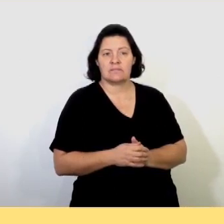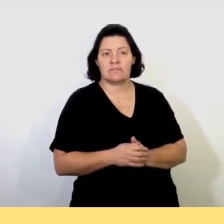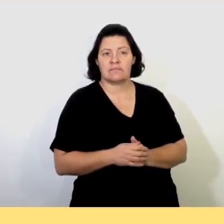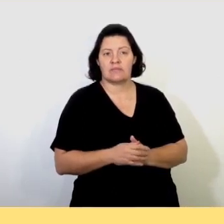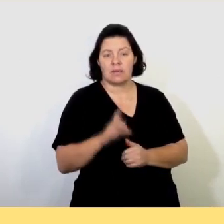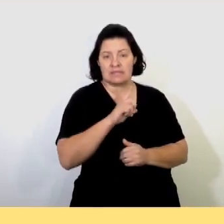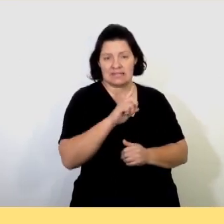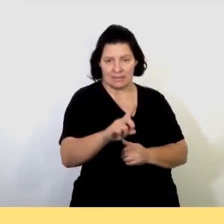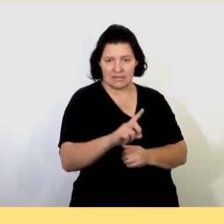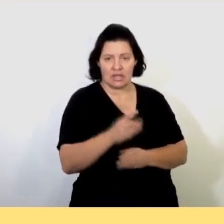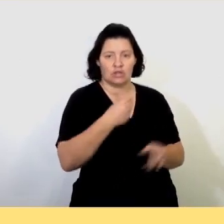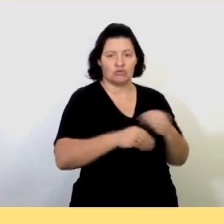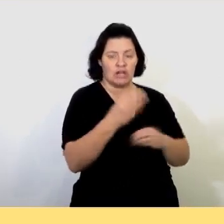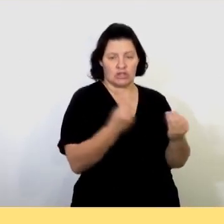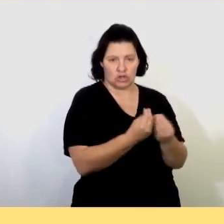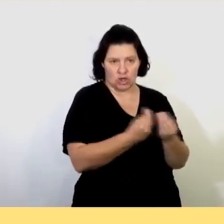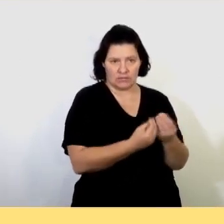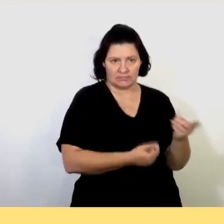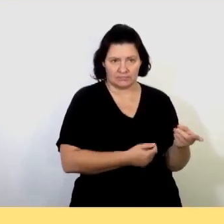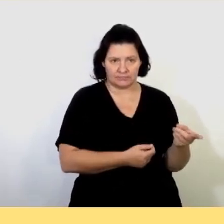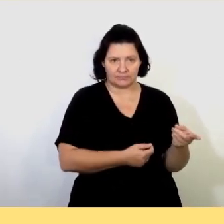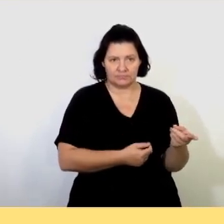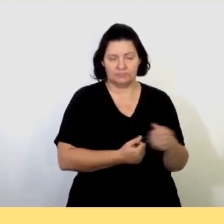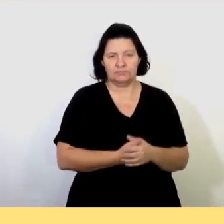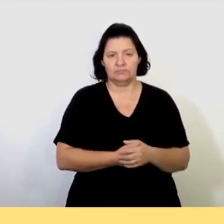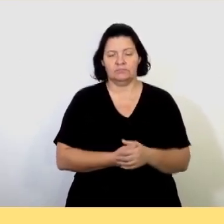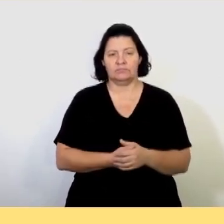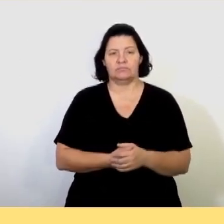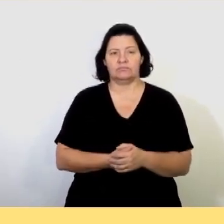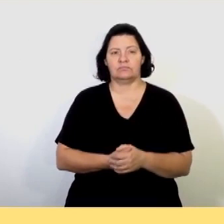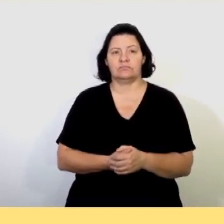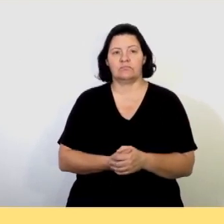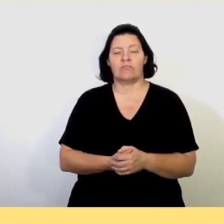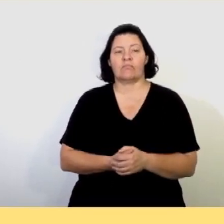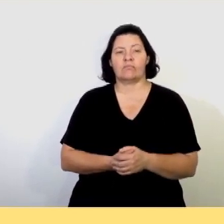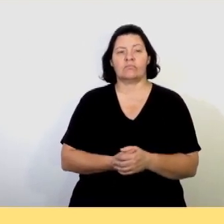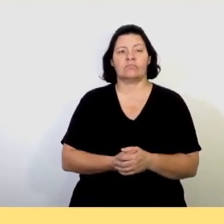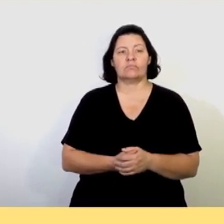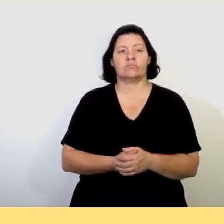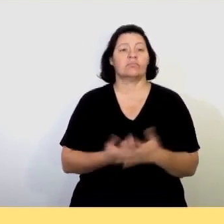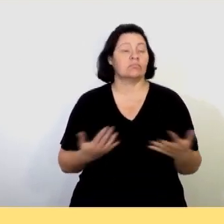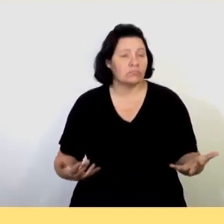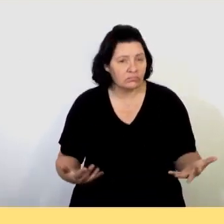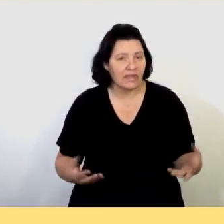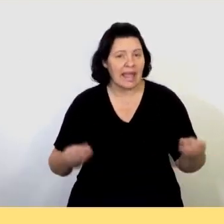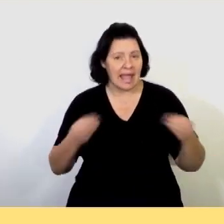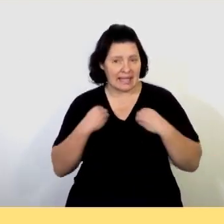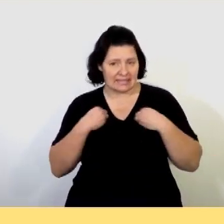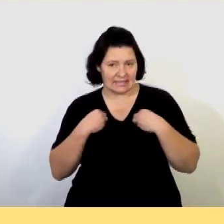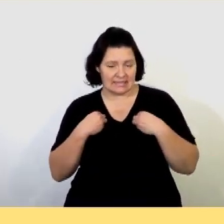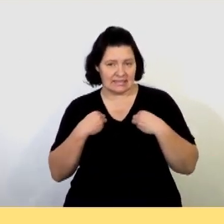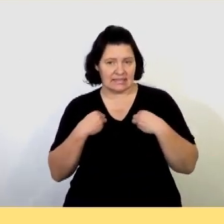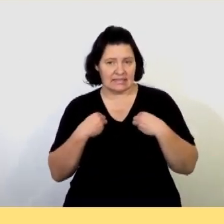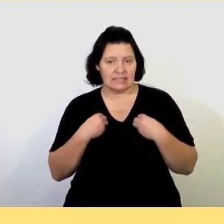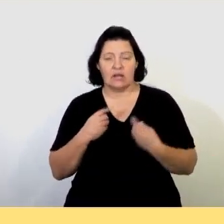back. Debit trading stock. Debit trading stock. This is an